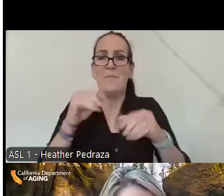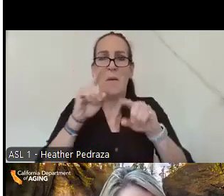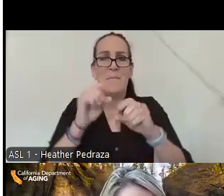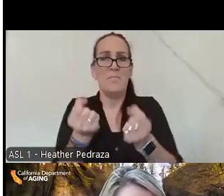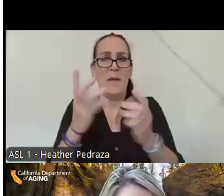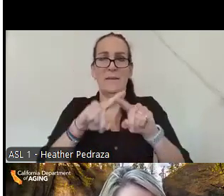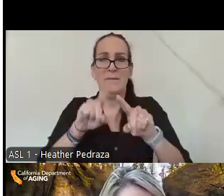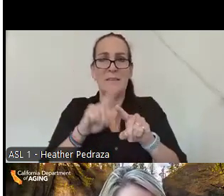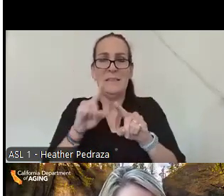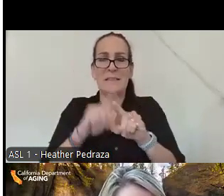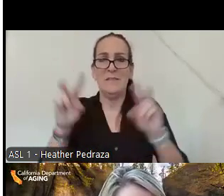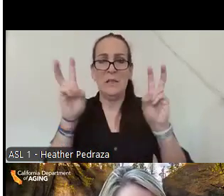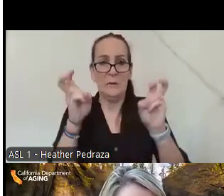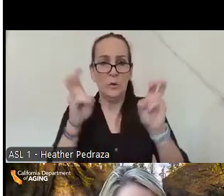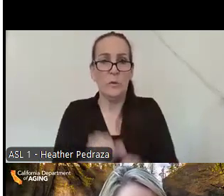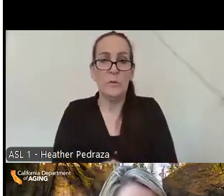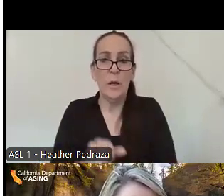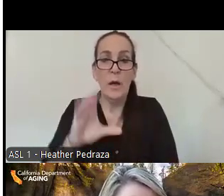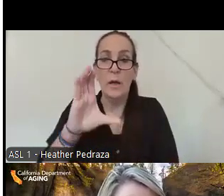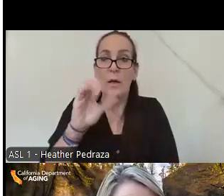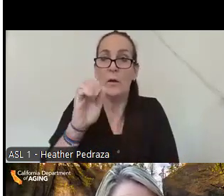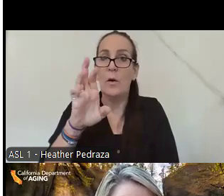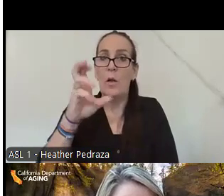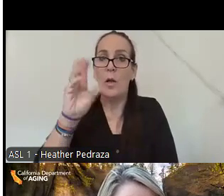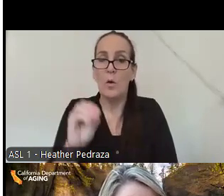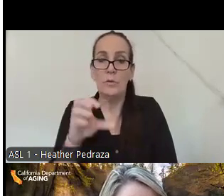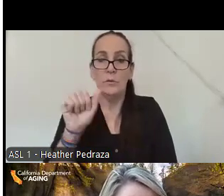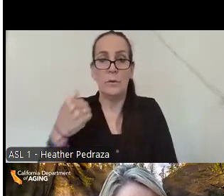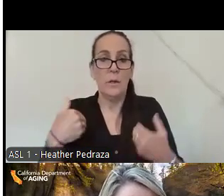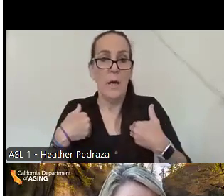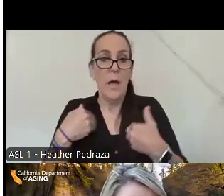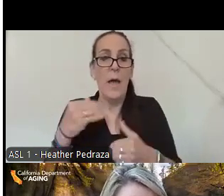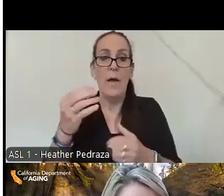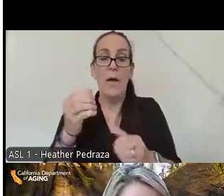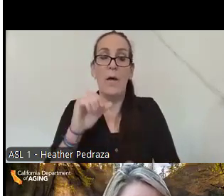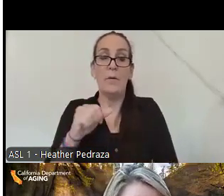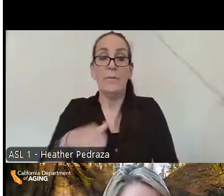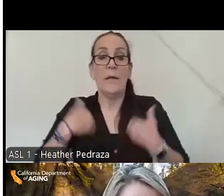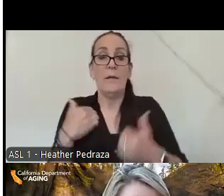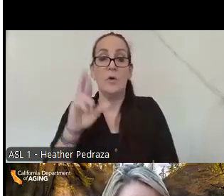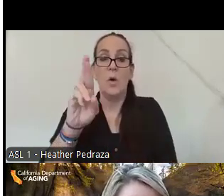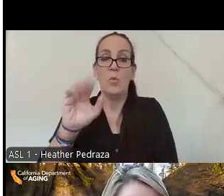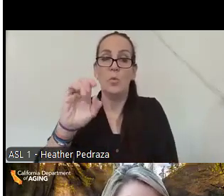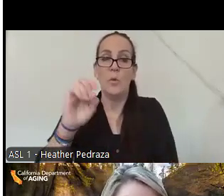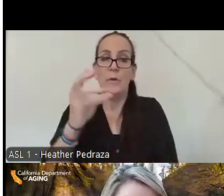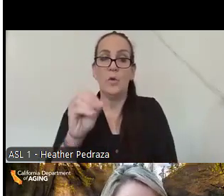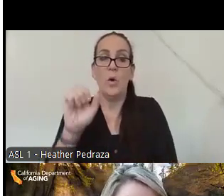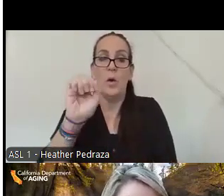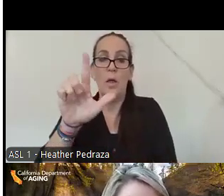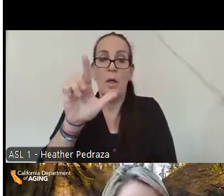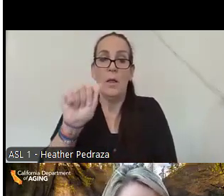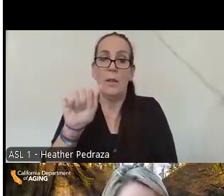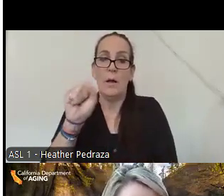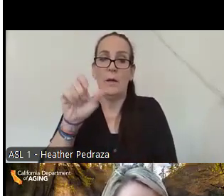was once a resident of Ranchos Los Amigos, a large skilled nursing facility in Southern California. And